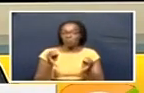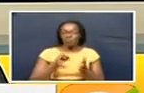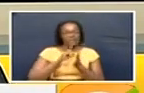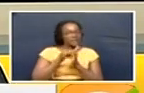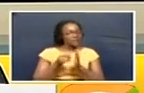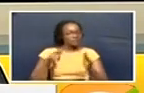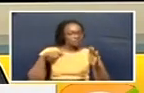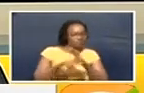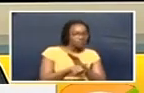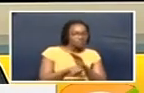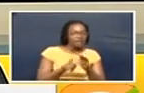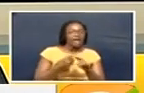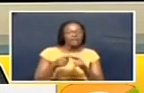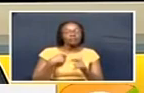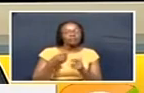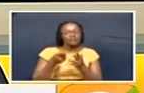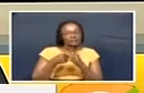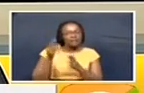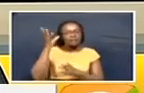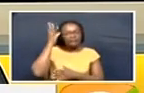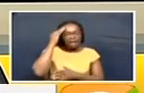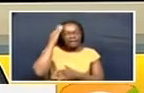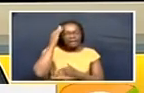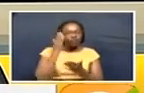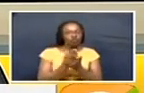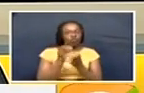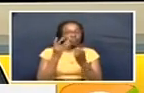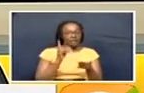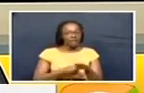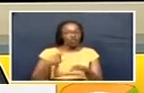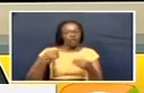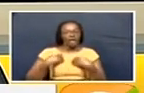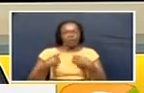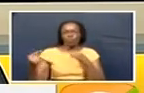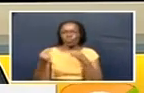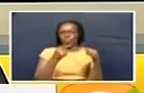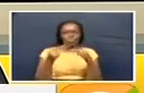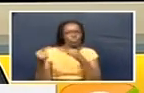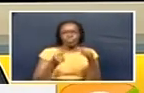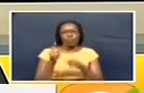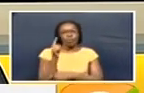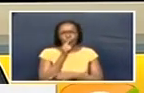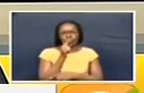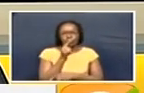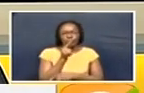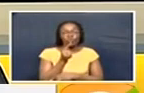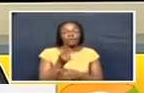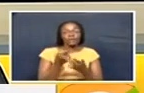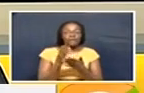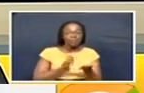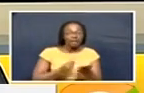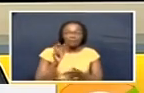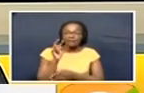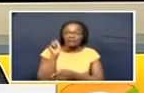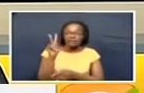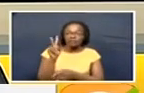learning curve. We had a lot of heated debates, a lot of probably things I'm not so proud of that maybe you all watched on TV. But